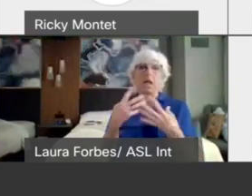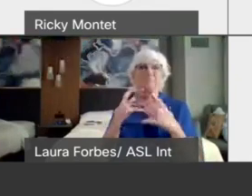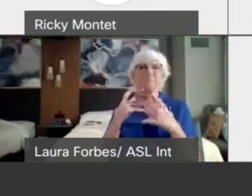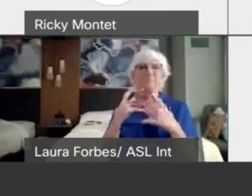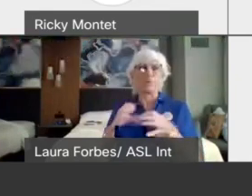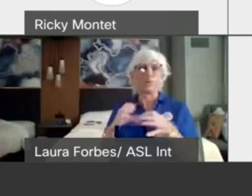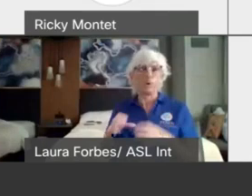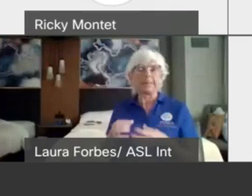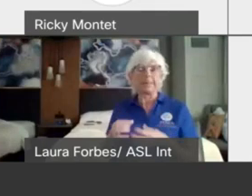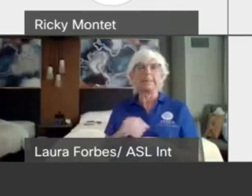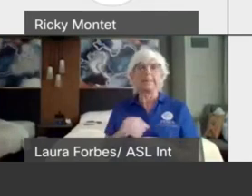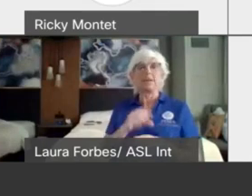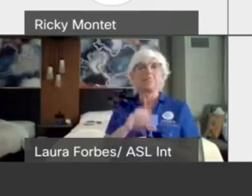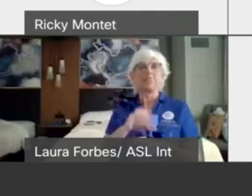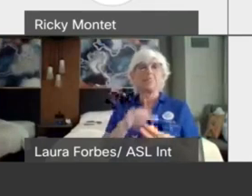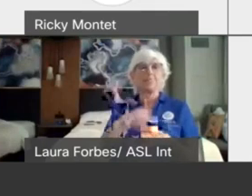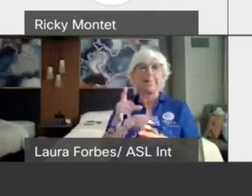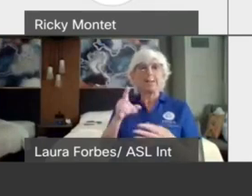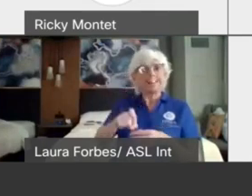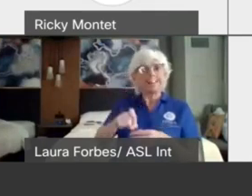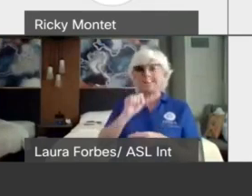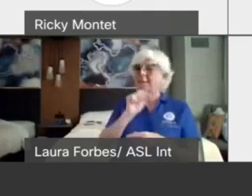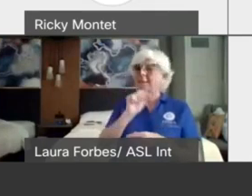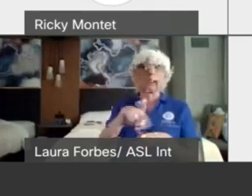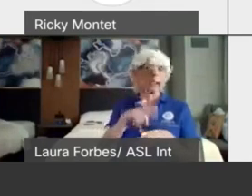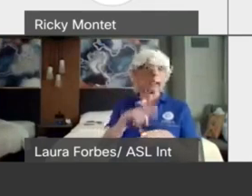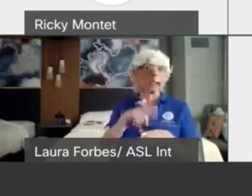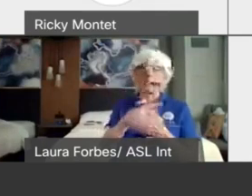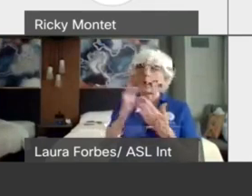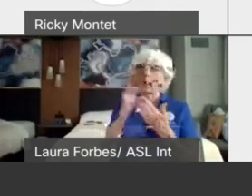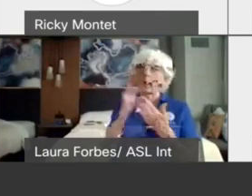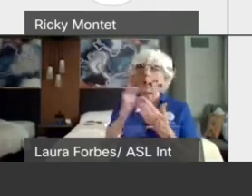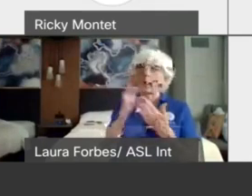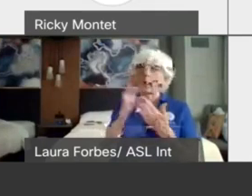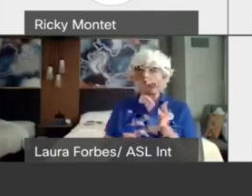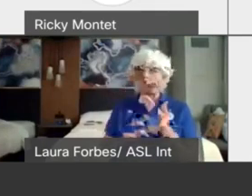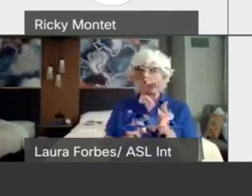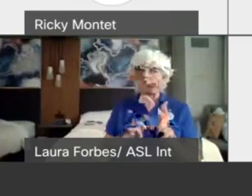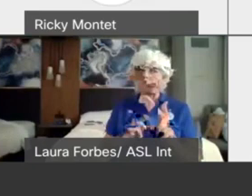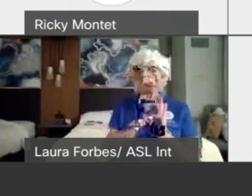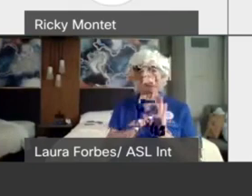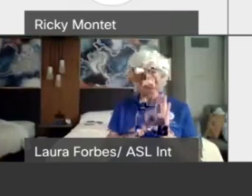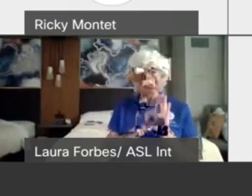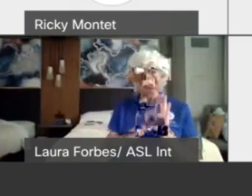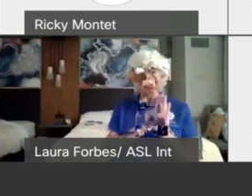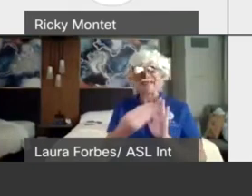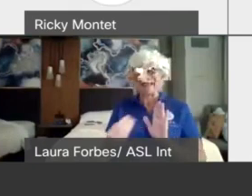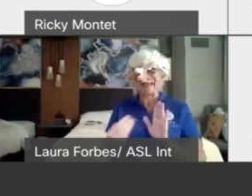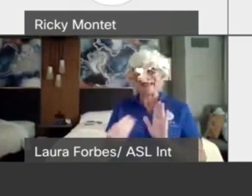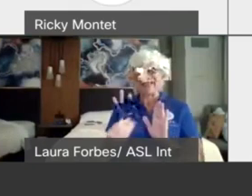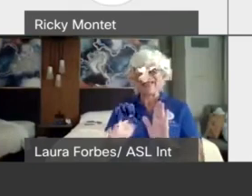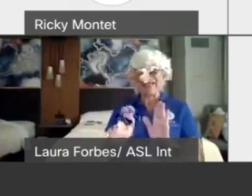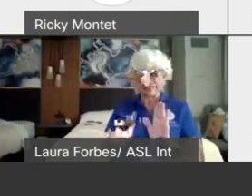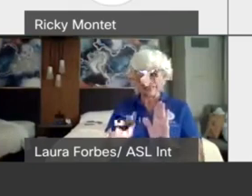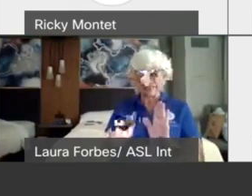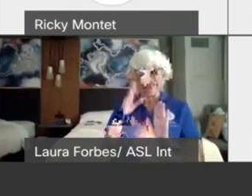that isn't a regular program, but again, the state and FEMA in partnership decided that that was very important, and the